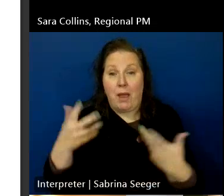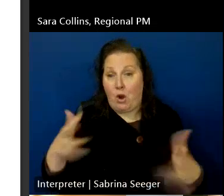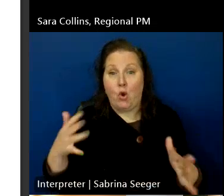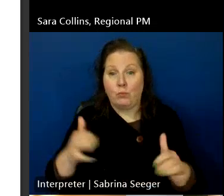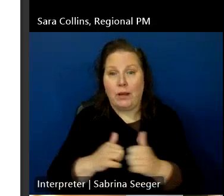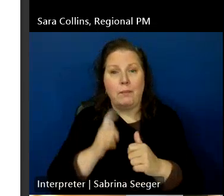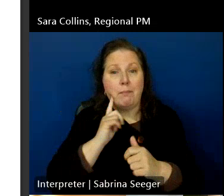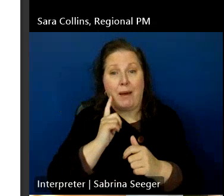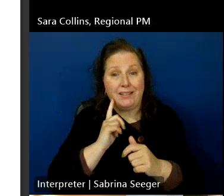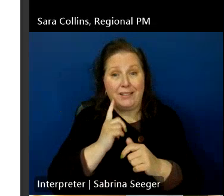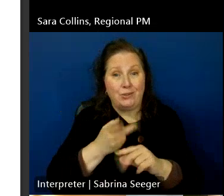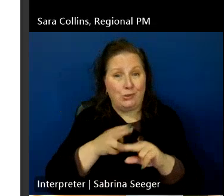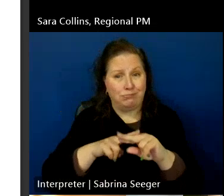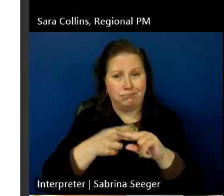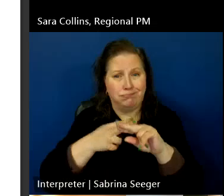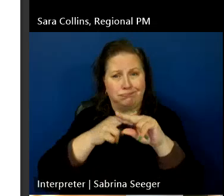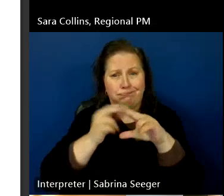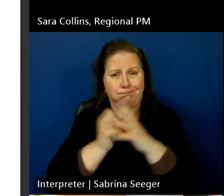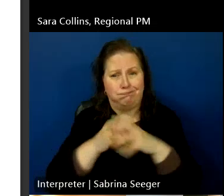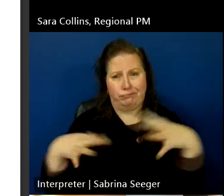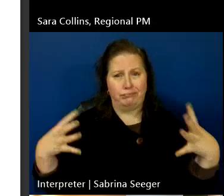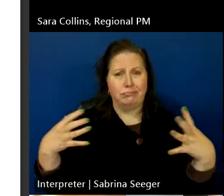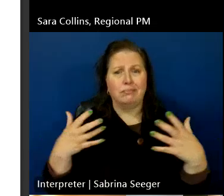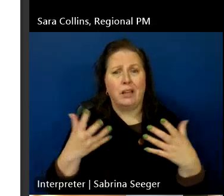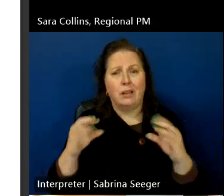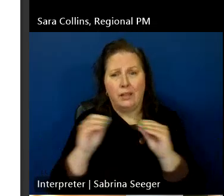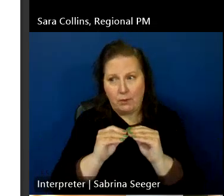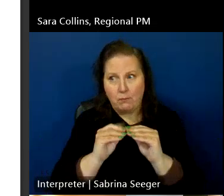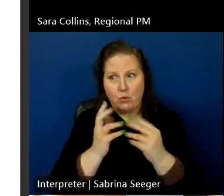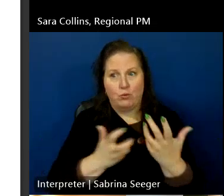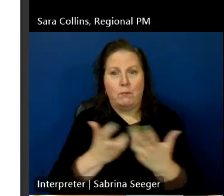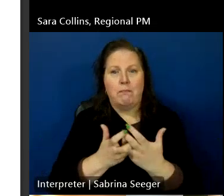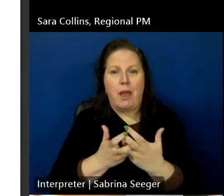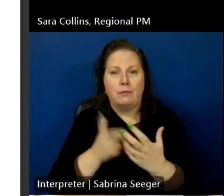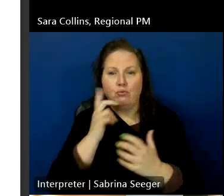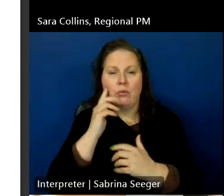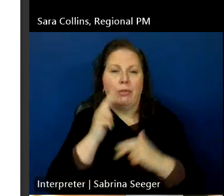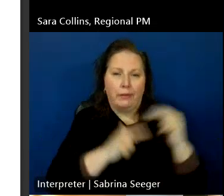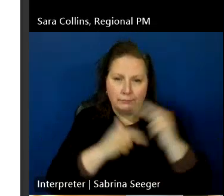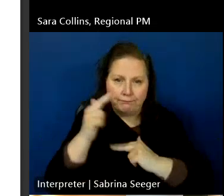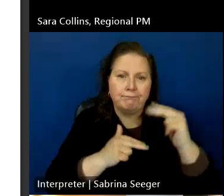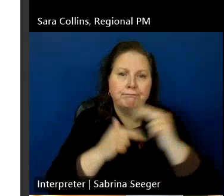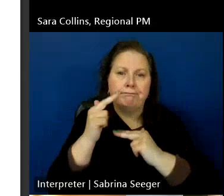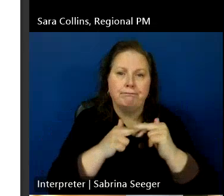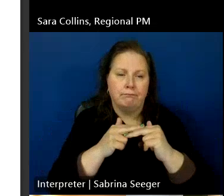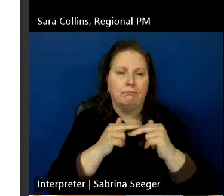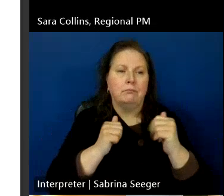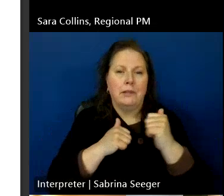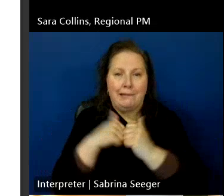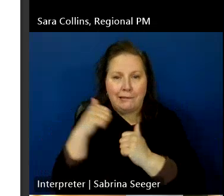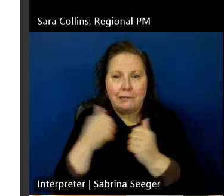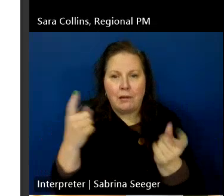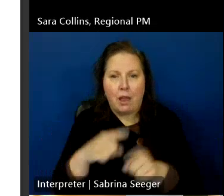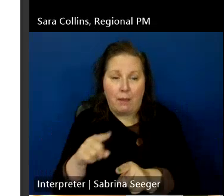be scaled to accommodate the amount of construction that will need to happen,